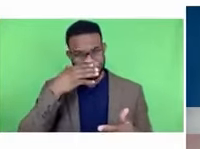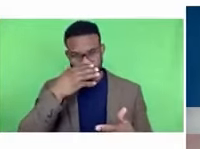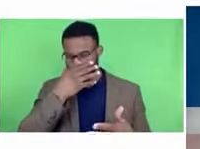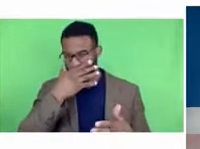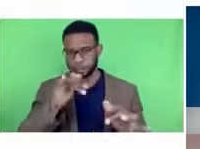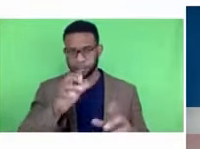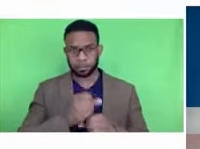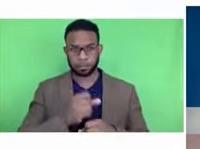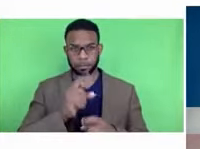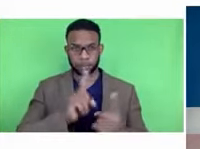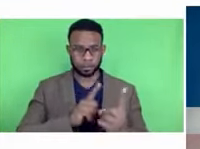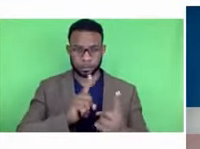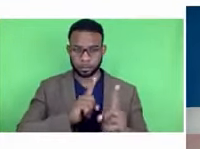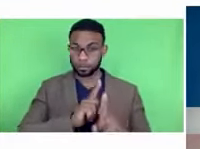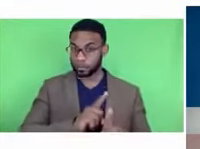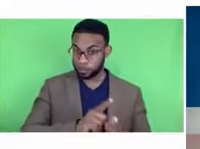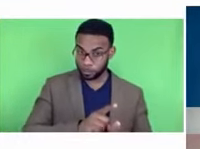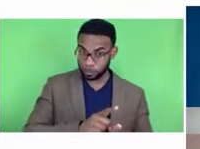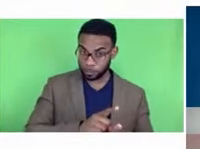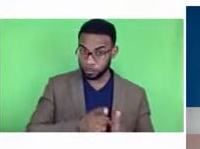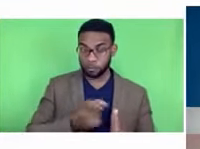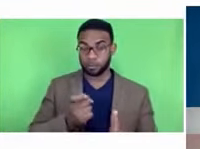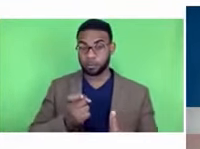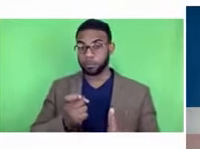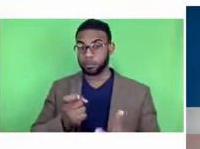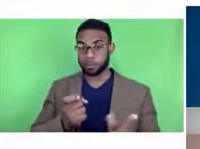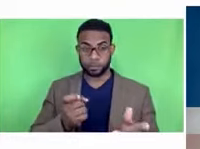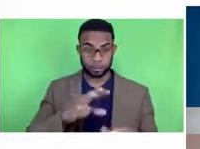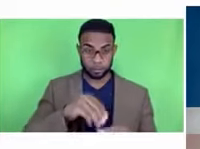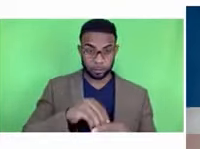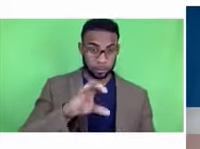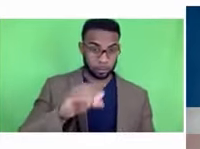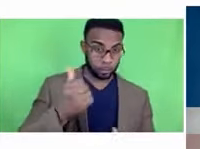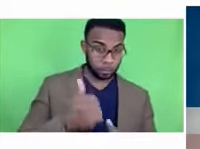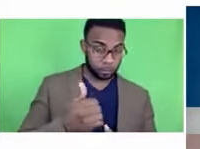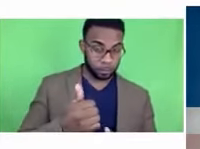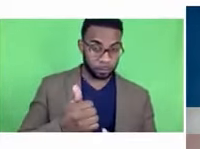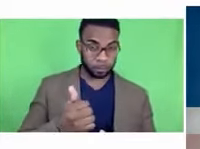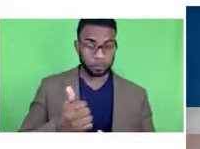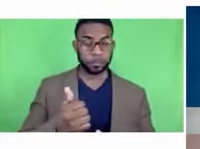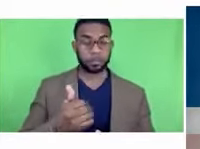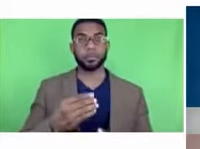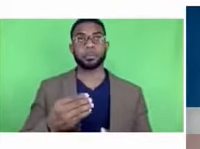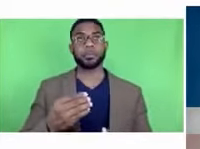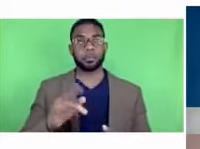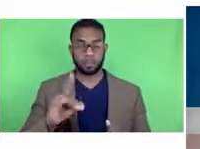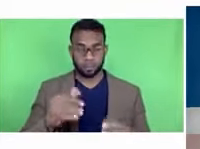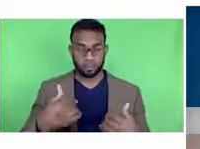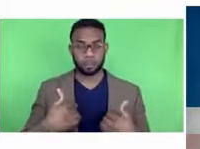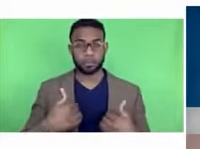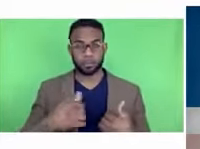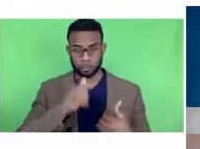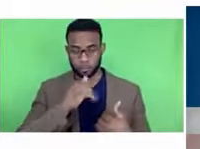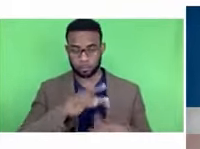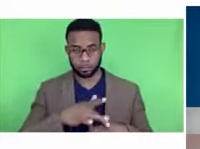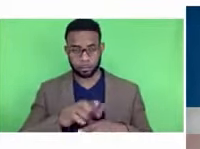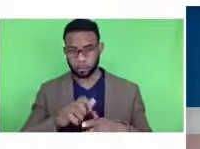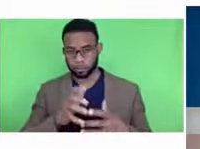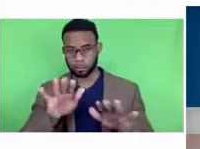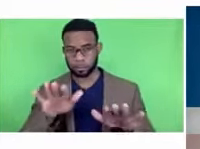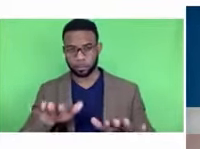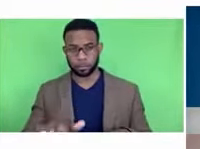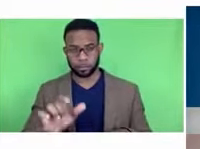get one-on-one mentoring from, you know, within the company itself. And they did have private space to kind of calm down when they